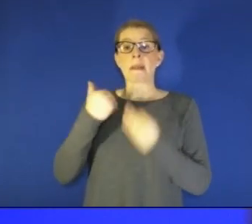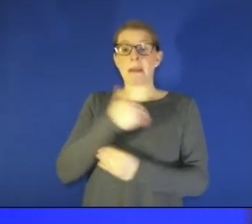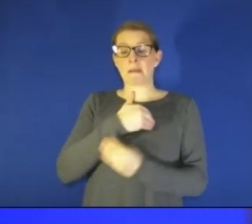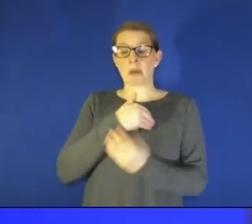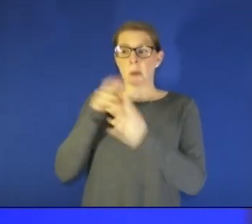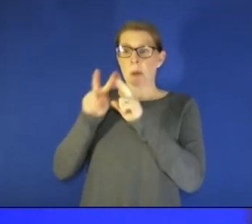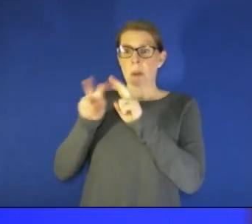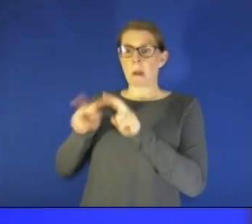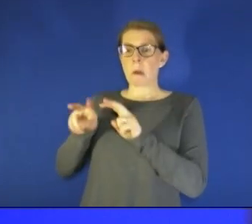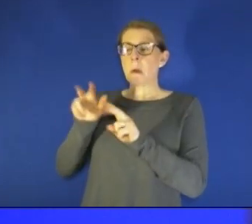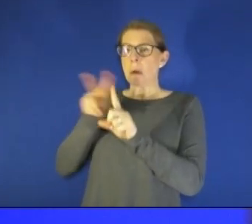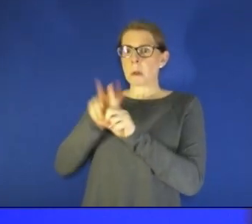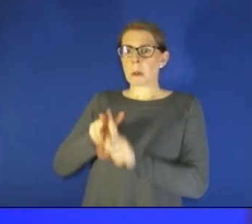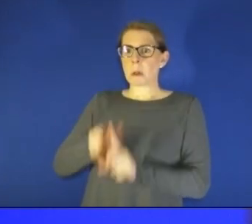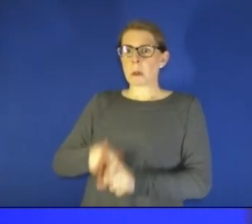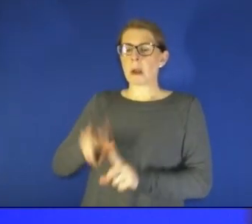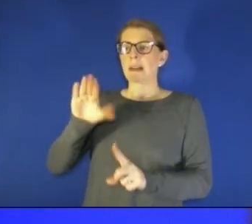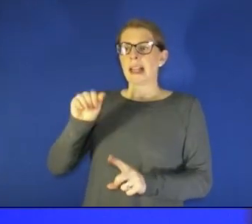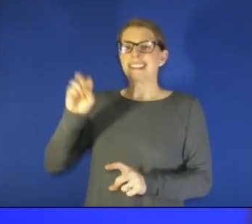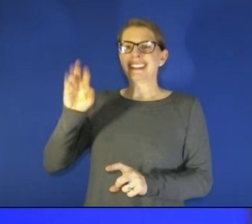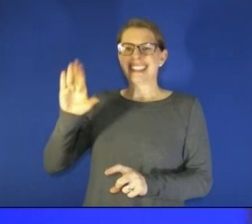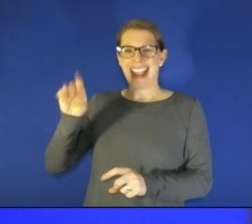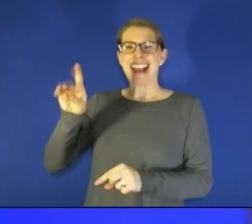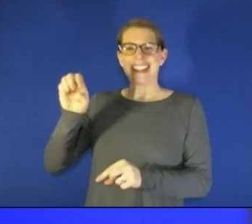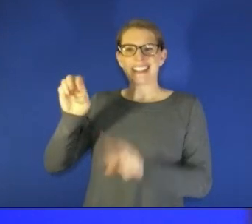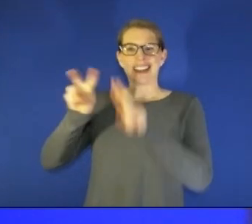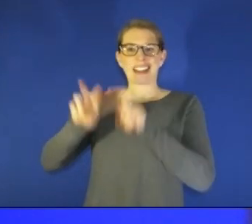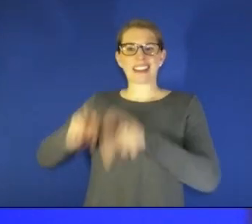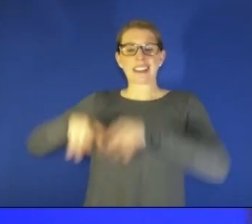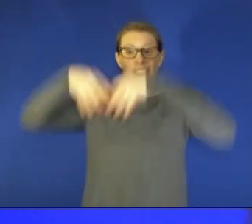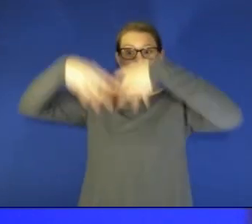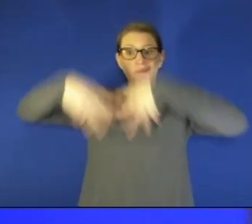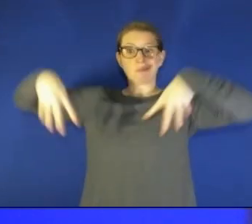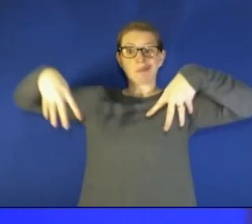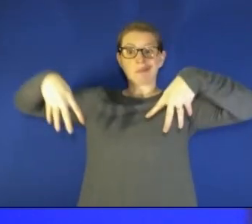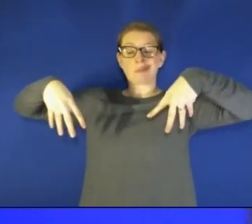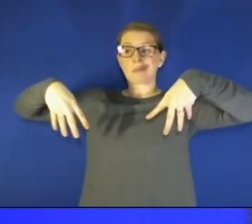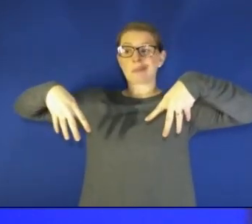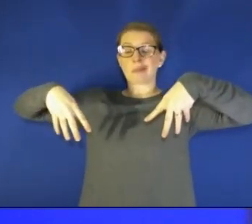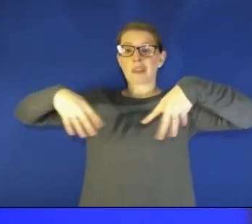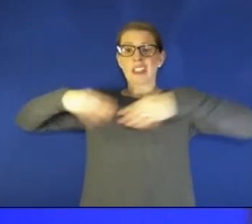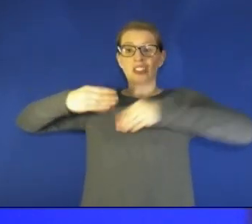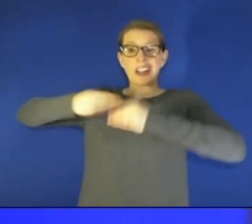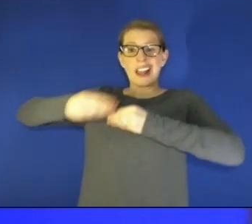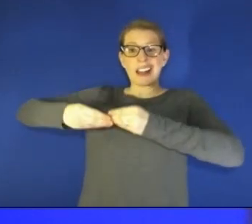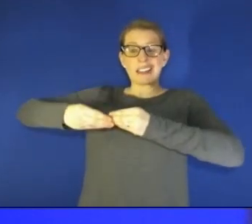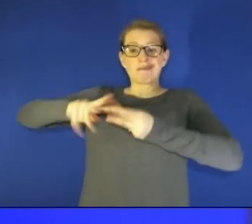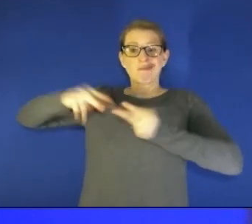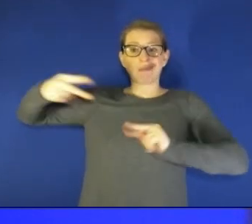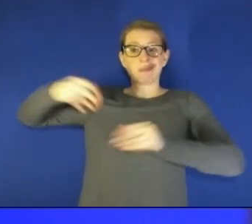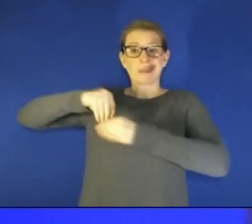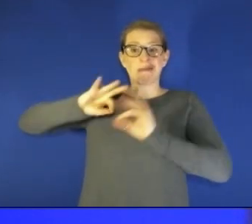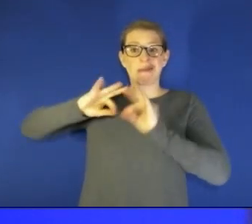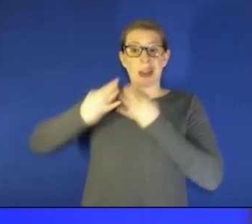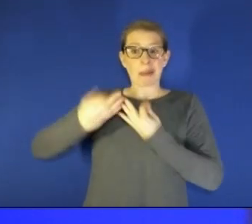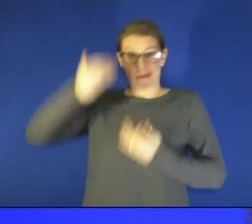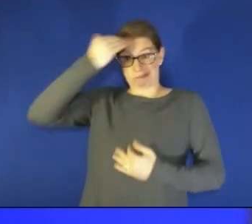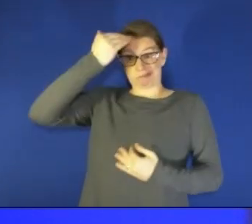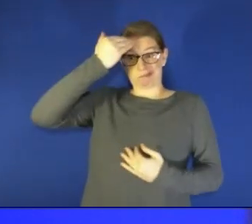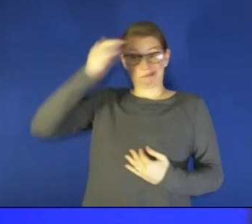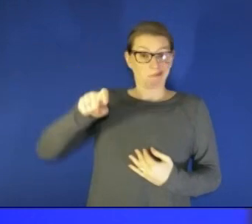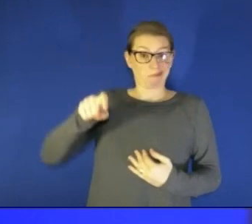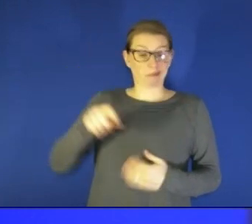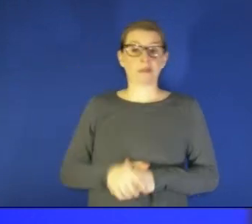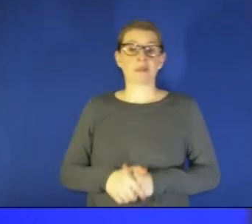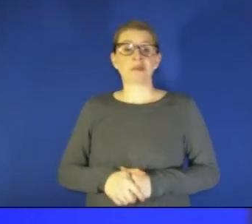cascade analysis that we talked about, that we can look to see is there something genetic in your family to watch out for. knowing your family history is important. We know